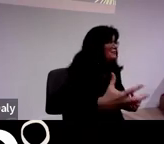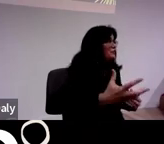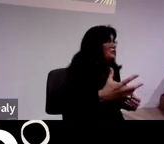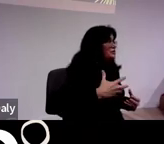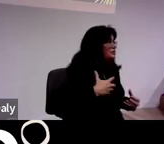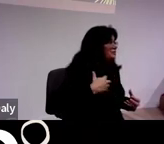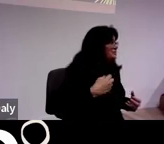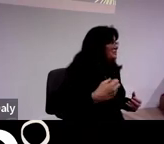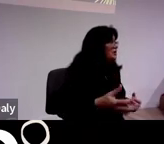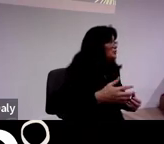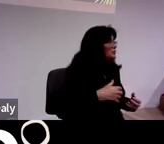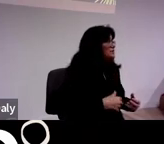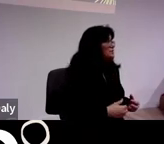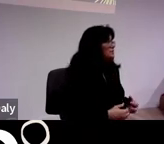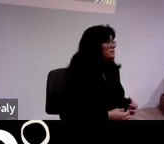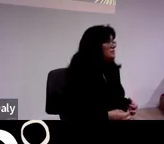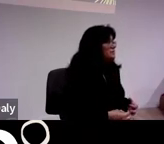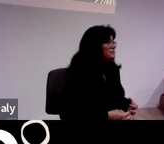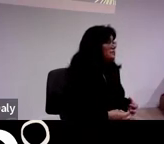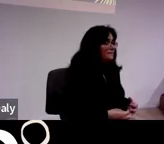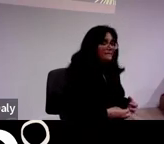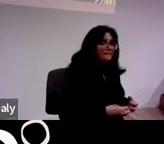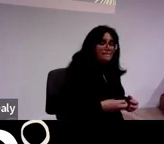to refresh old systems.